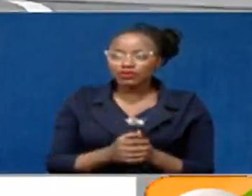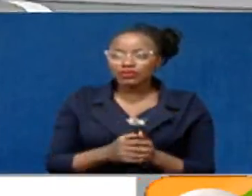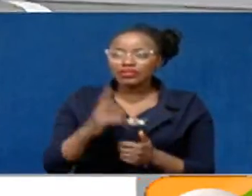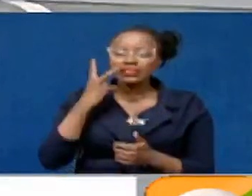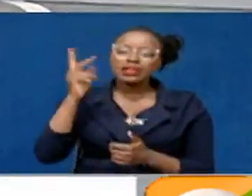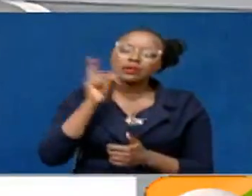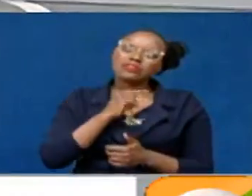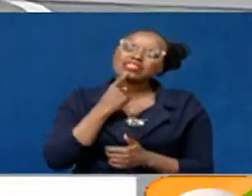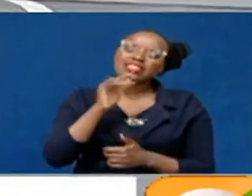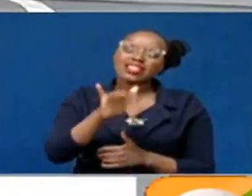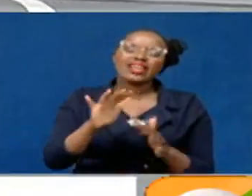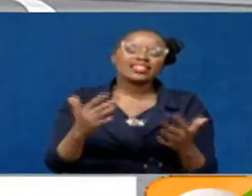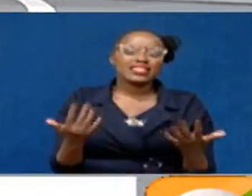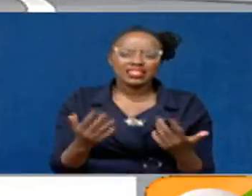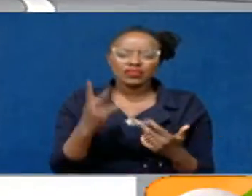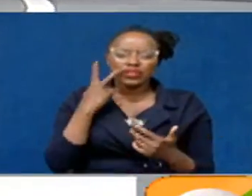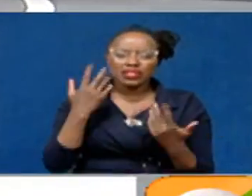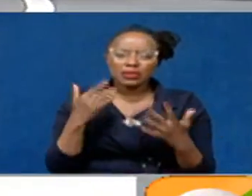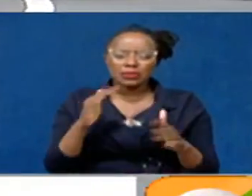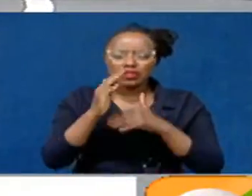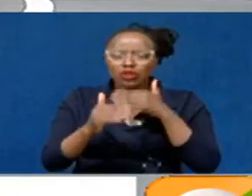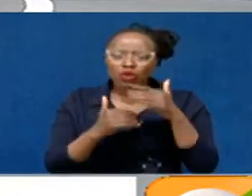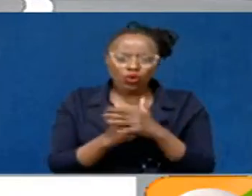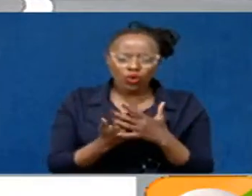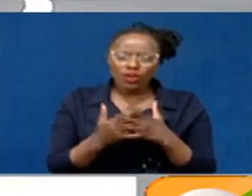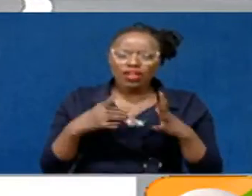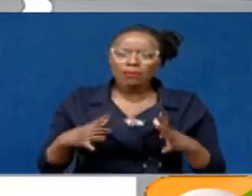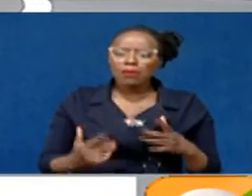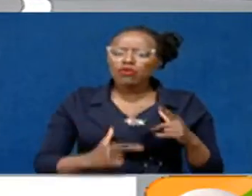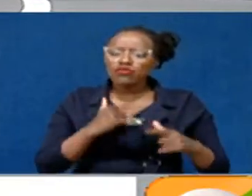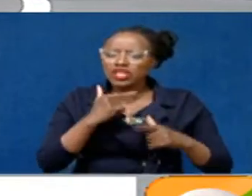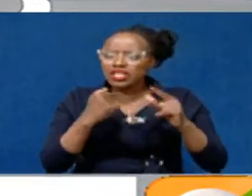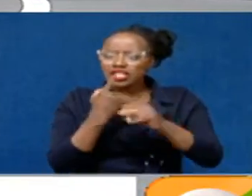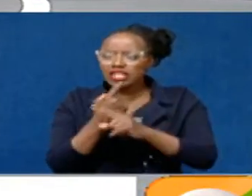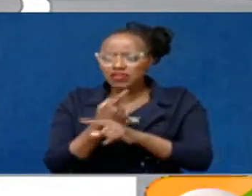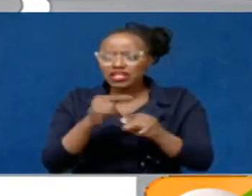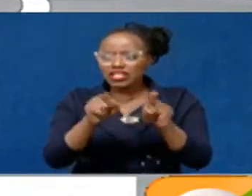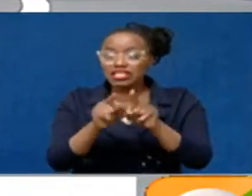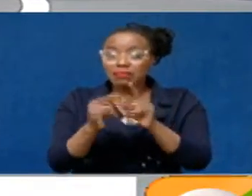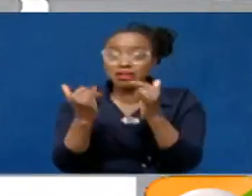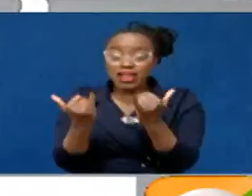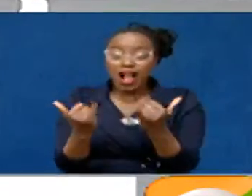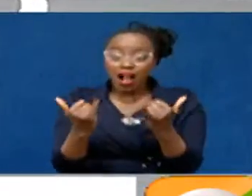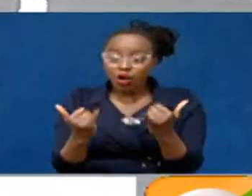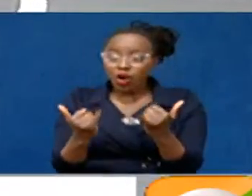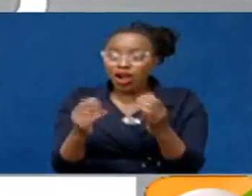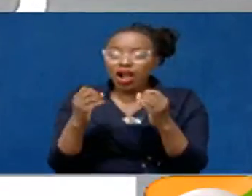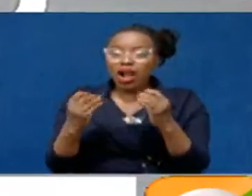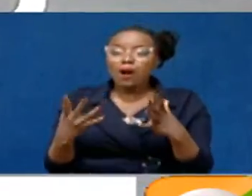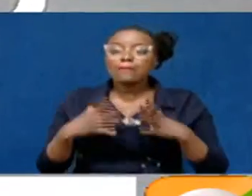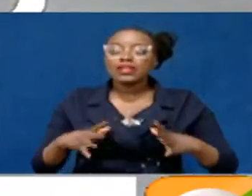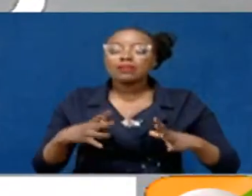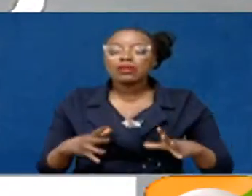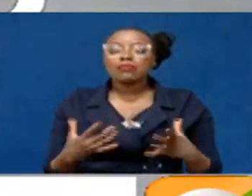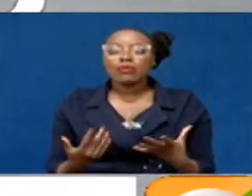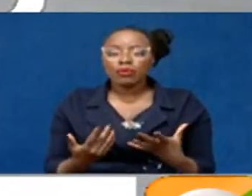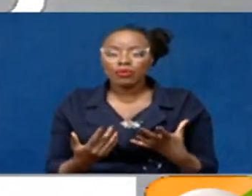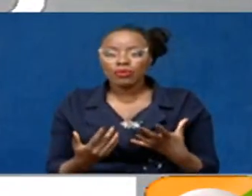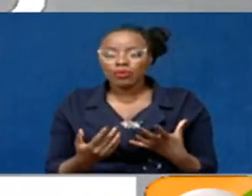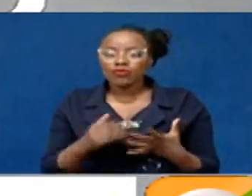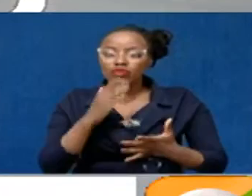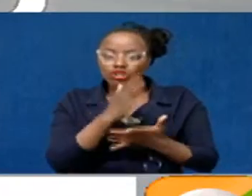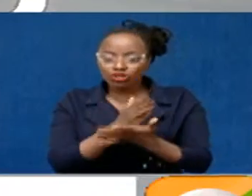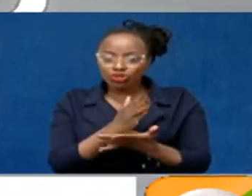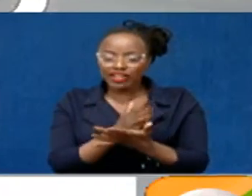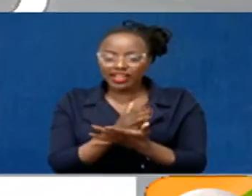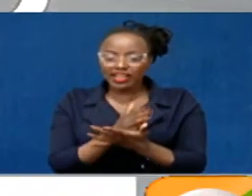mean, just, you know, say it. We've seen it all through and through, Yvonne, because look, I mean, even right now, how many people